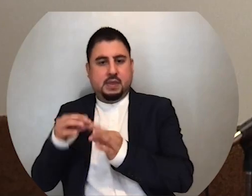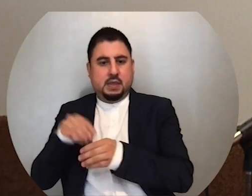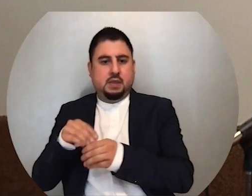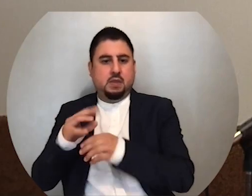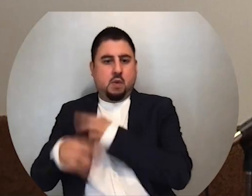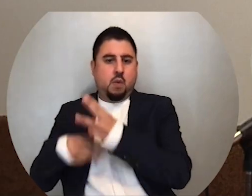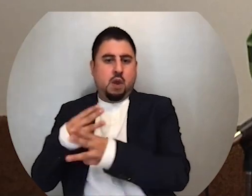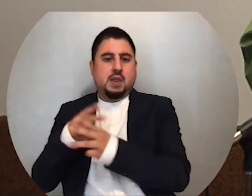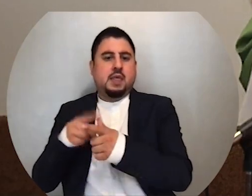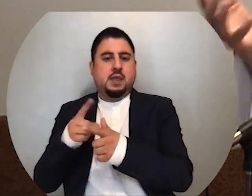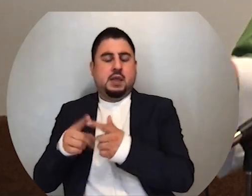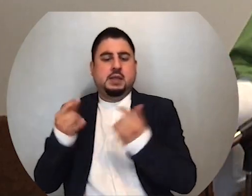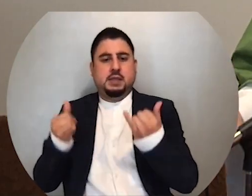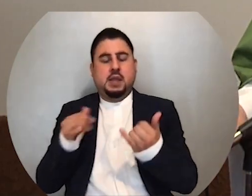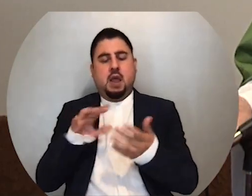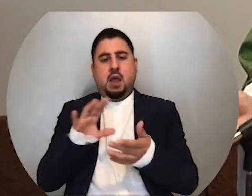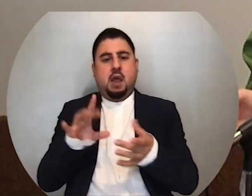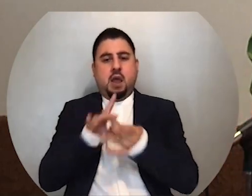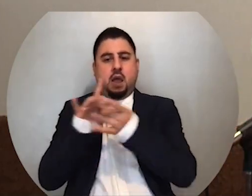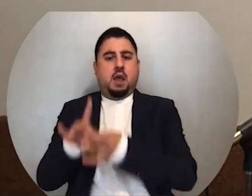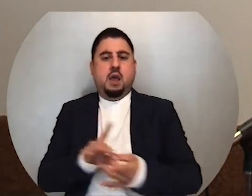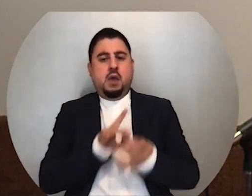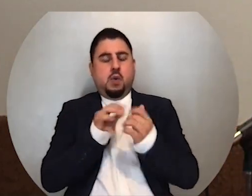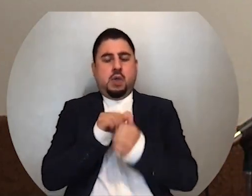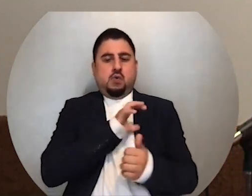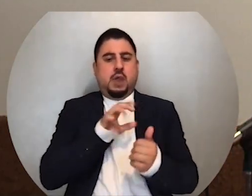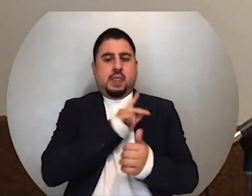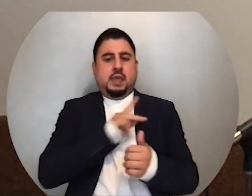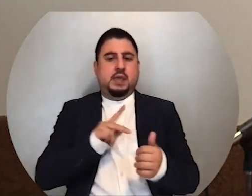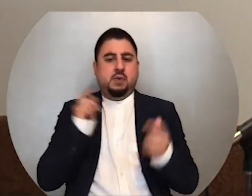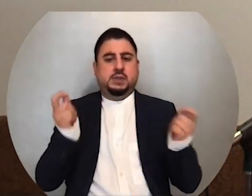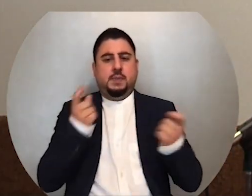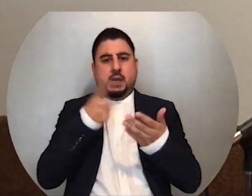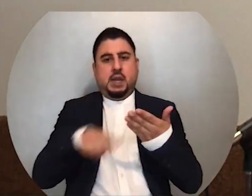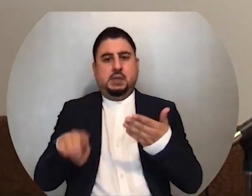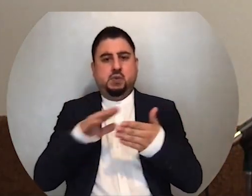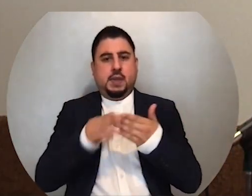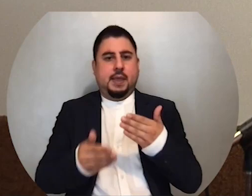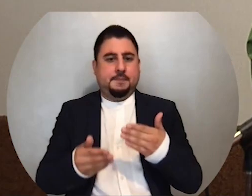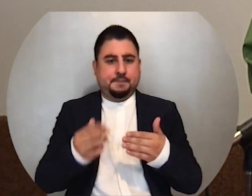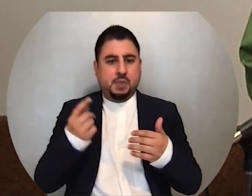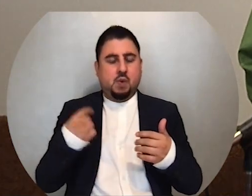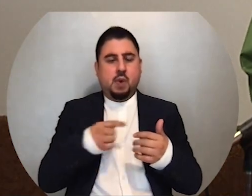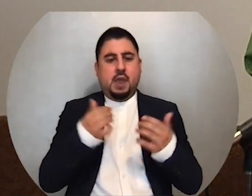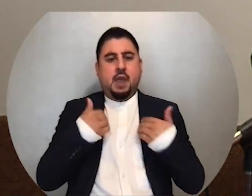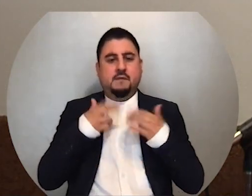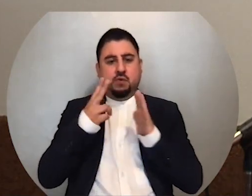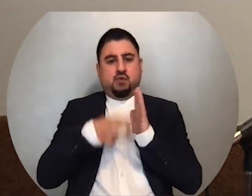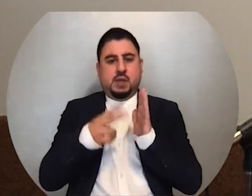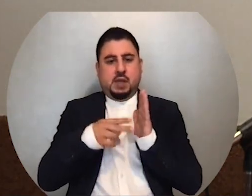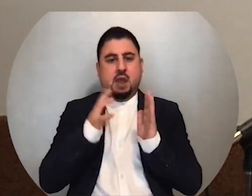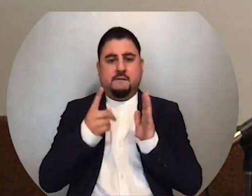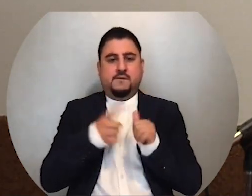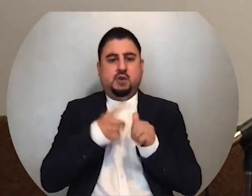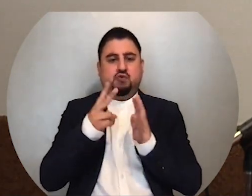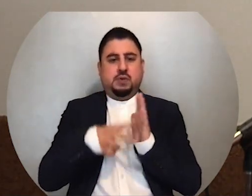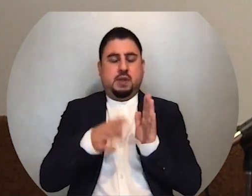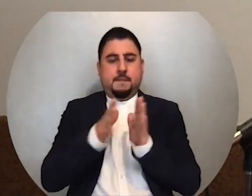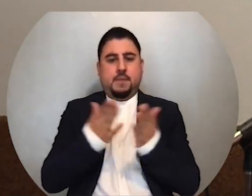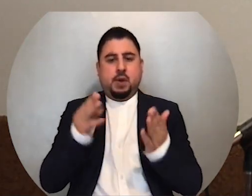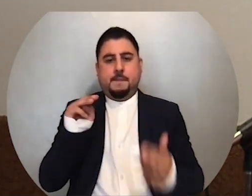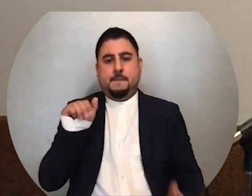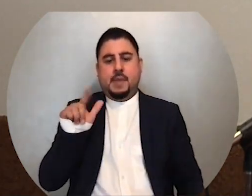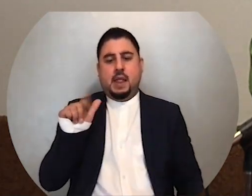you know, in the world, and then, of course, culminates with Christ the King, which we celebrate next weekend. And so we have this reading, our first reading from the book